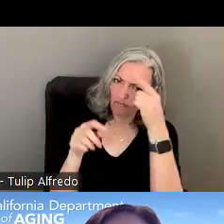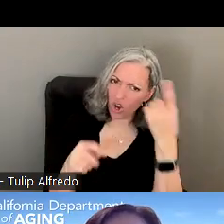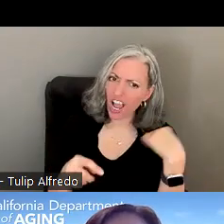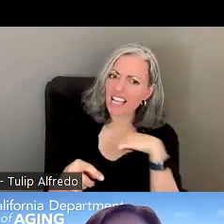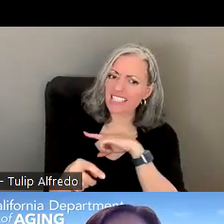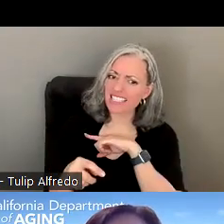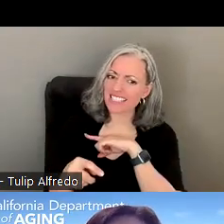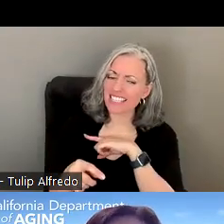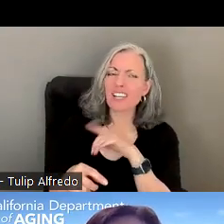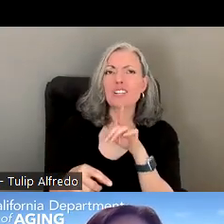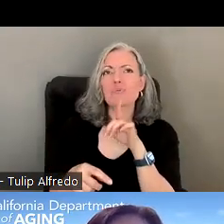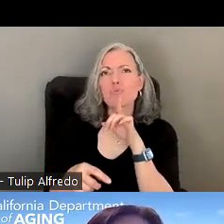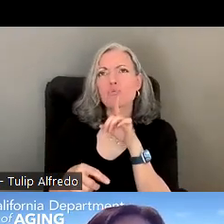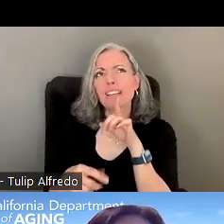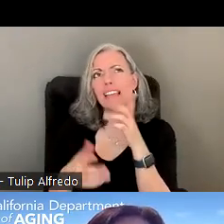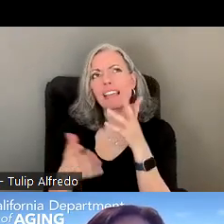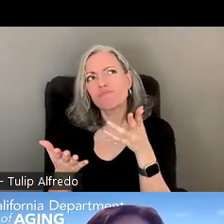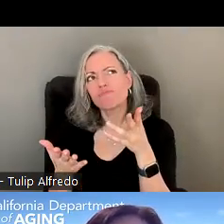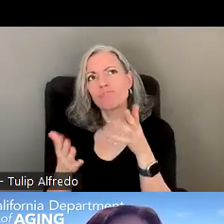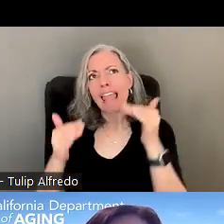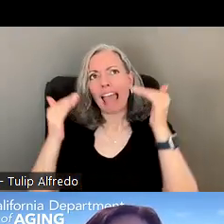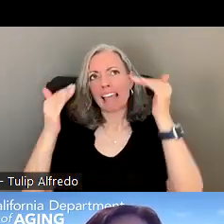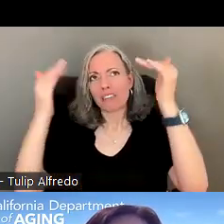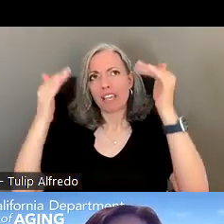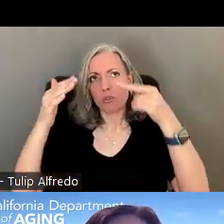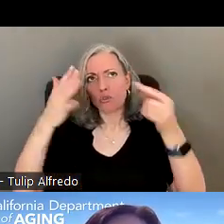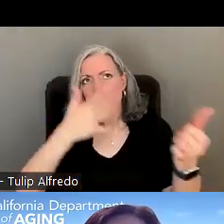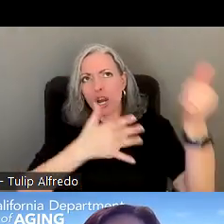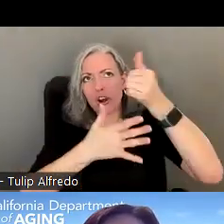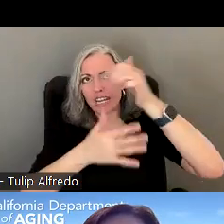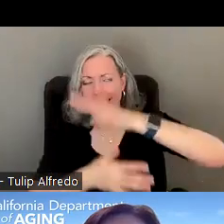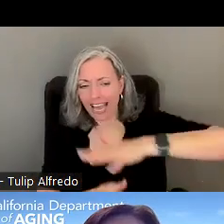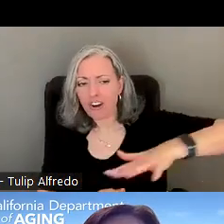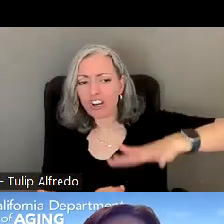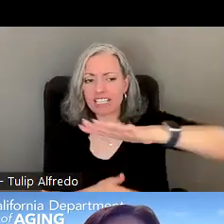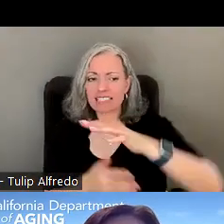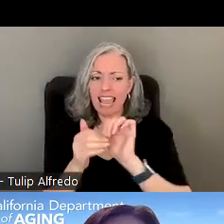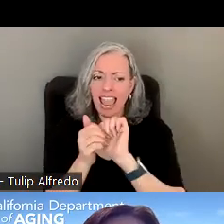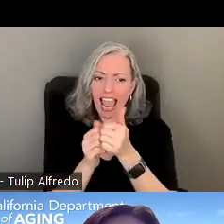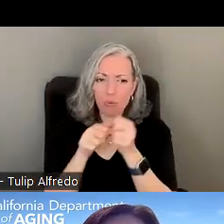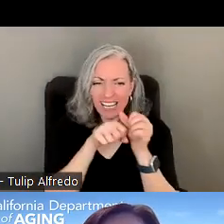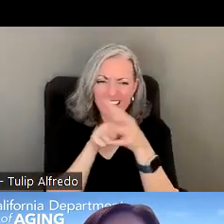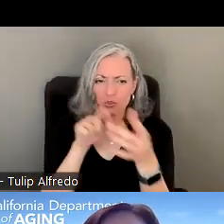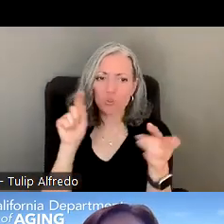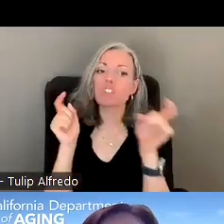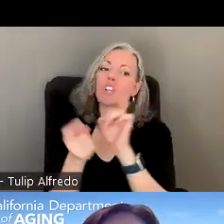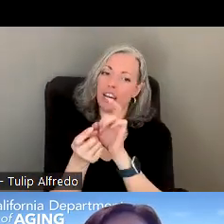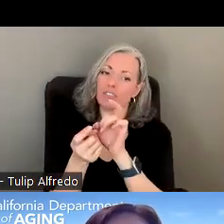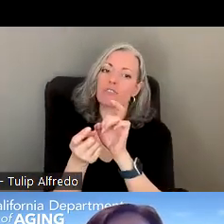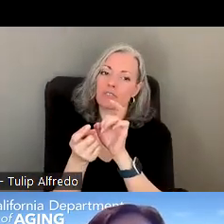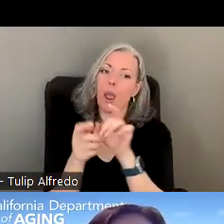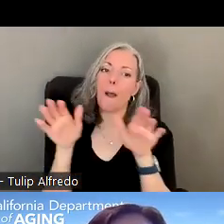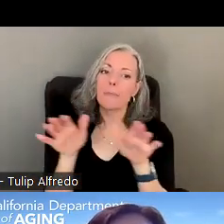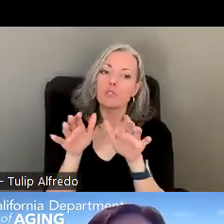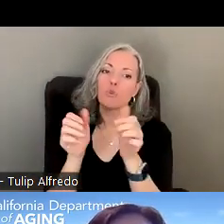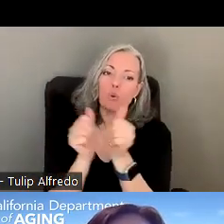to really elevate those priority areas and how we can influence change, but doing so